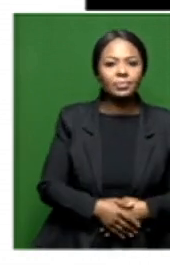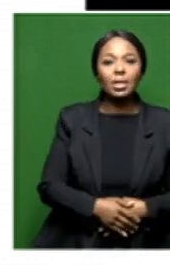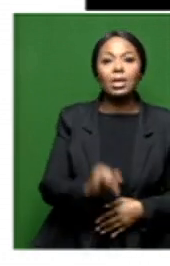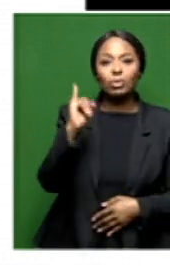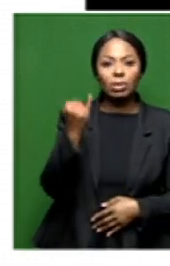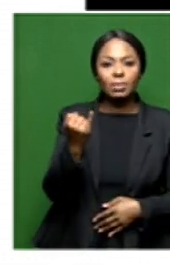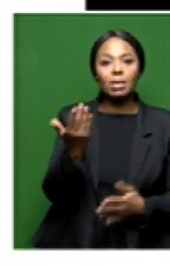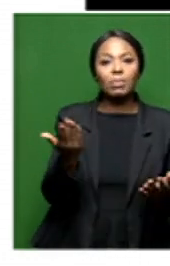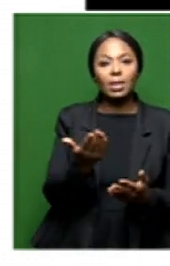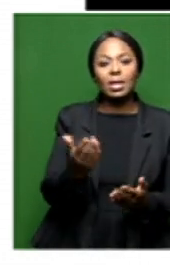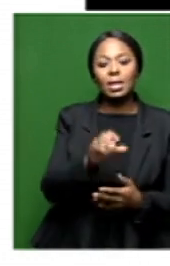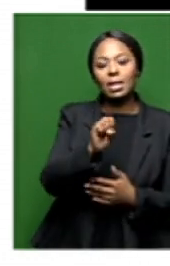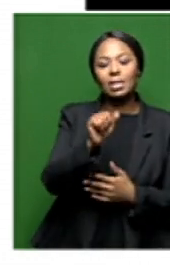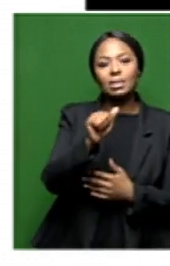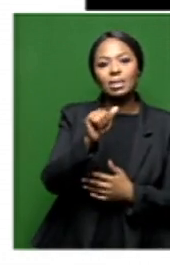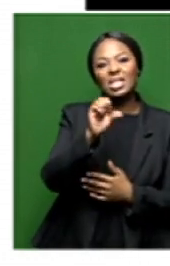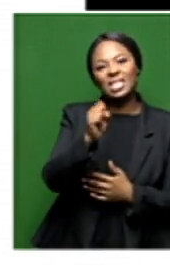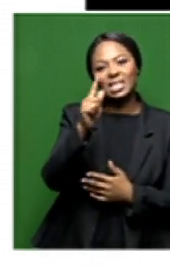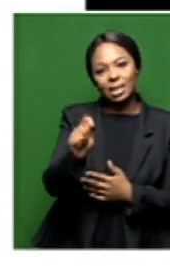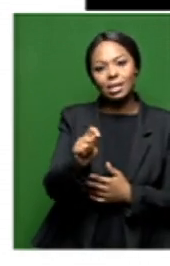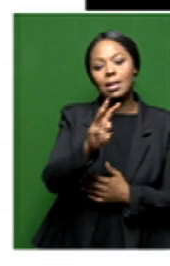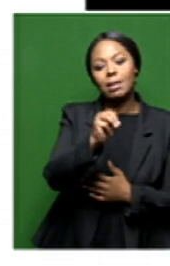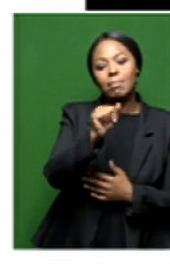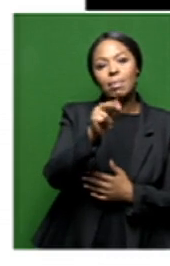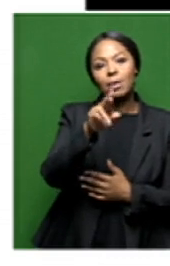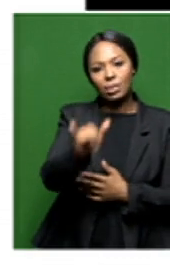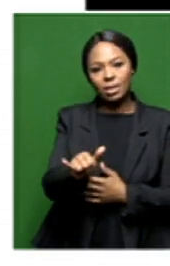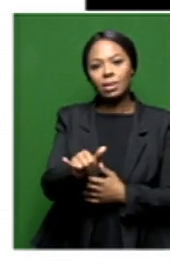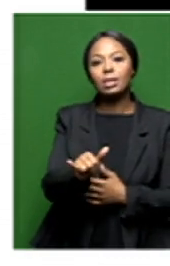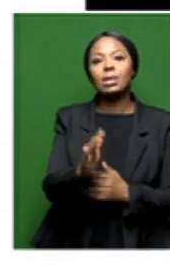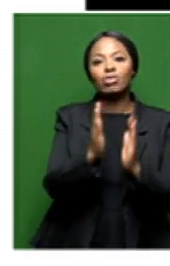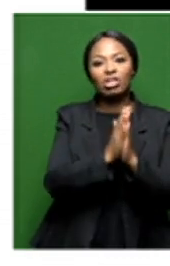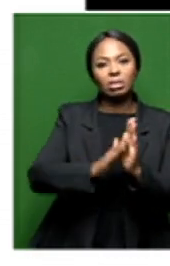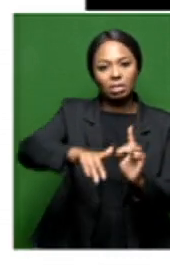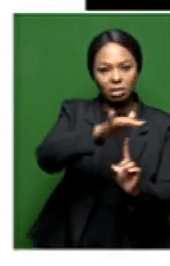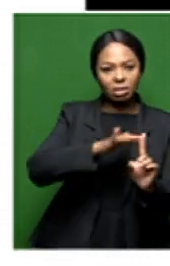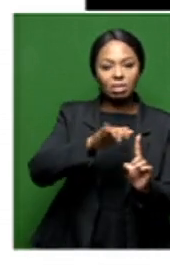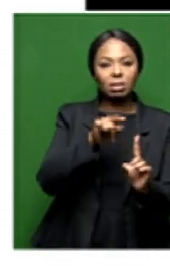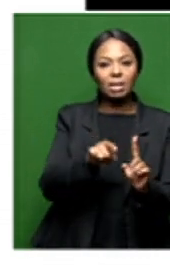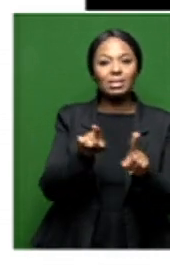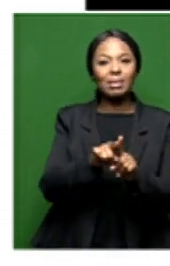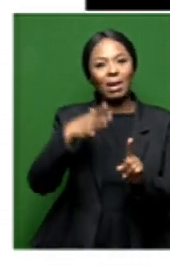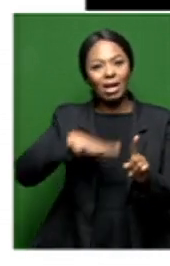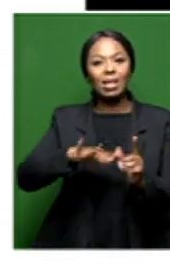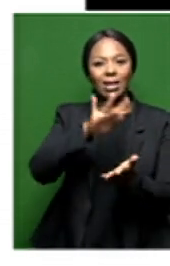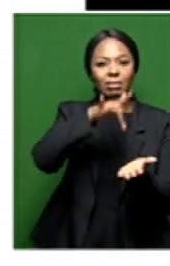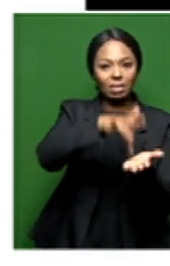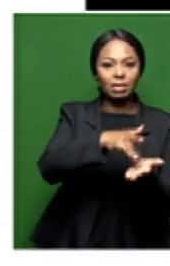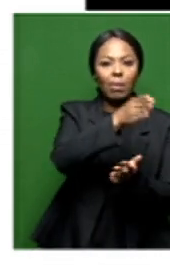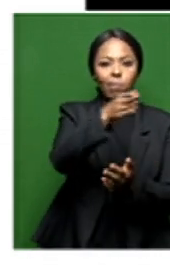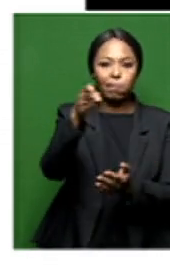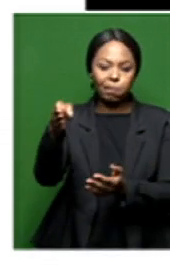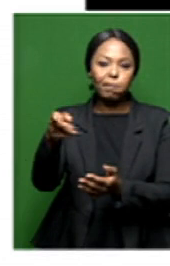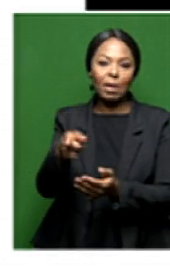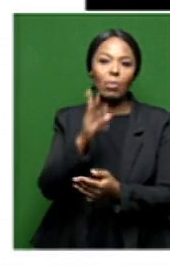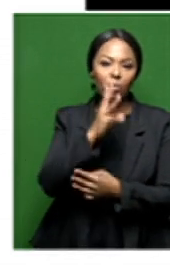Mary's. And served as a bishop and many other aspects within the Johannesburg. So the events